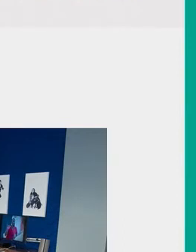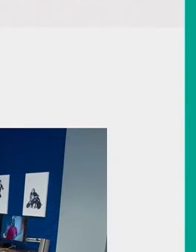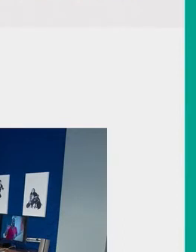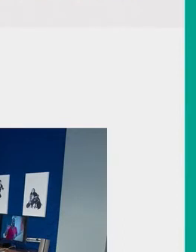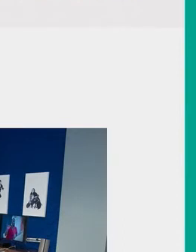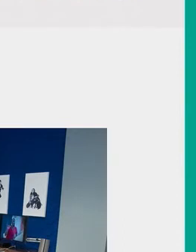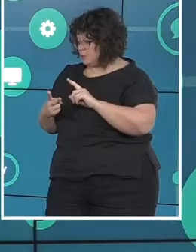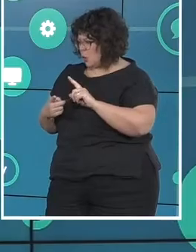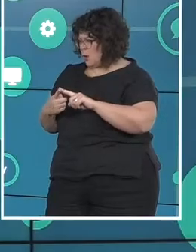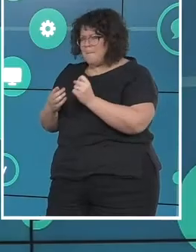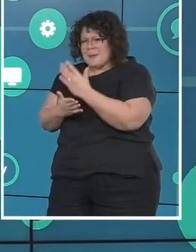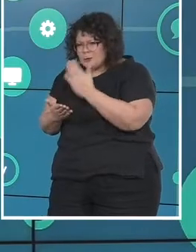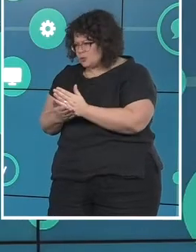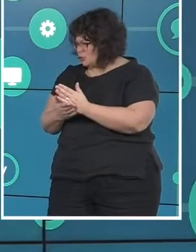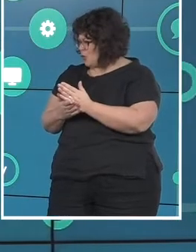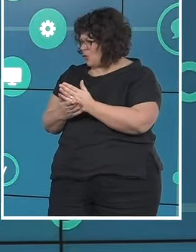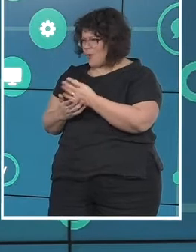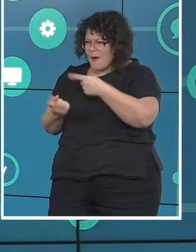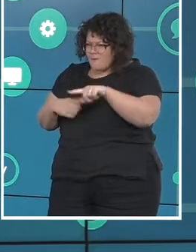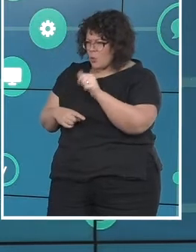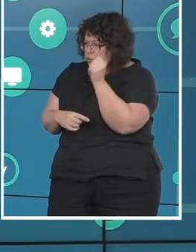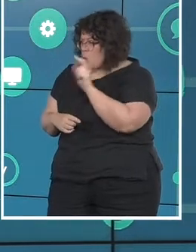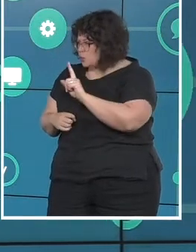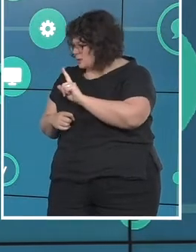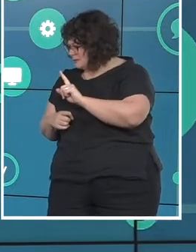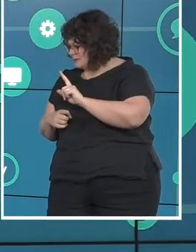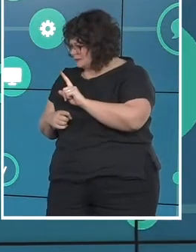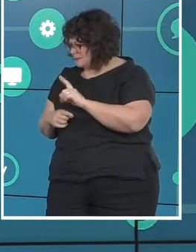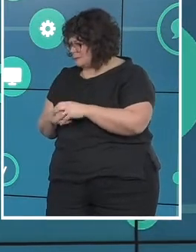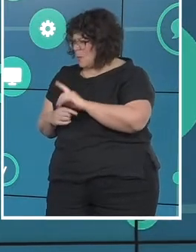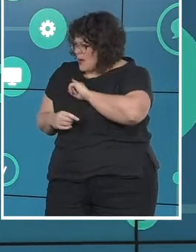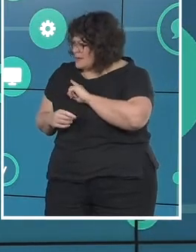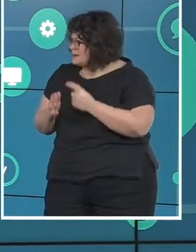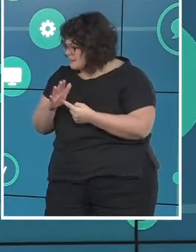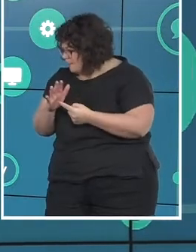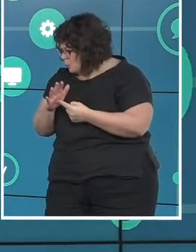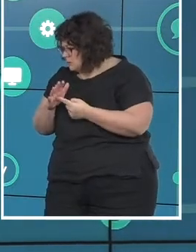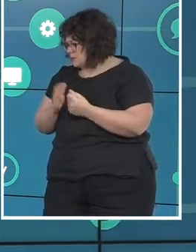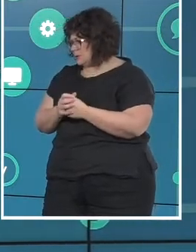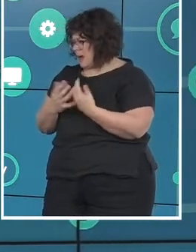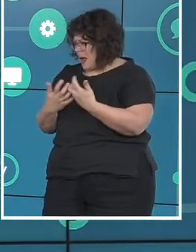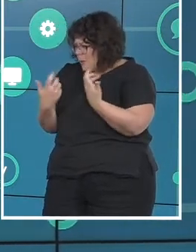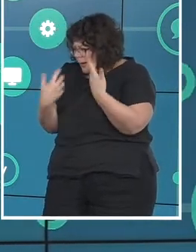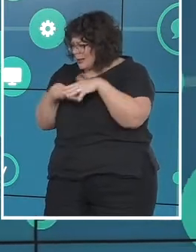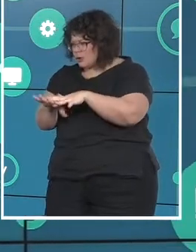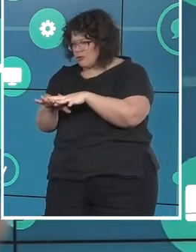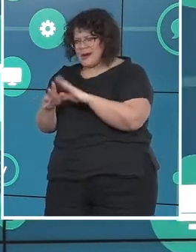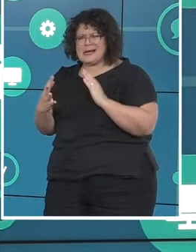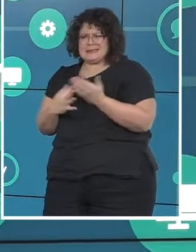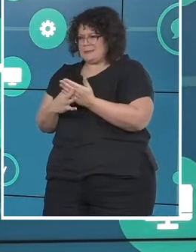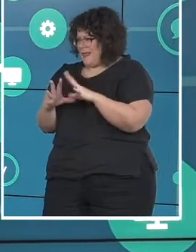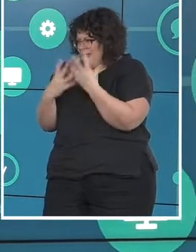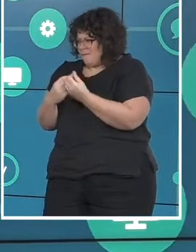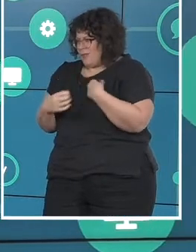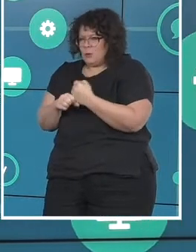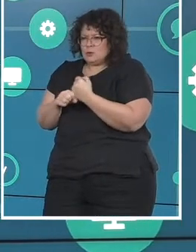accessibility into everything they do at Verizon Media. The second component of our accessibility labs is particularly for product